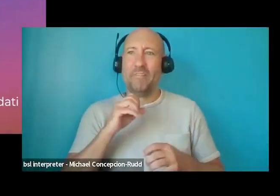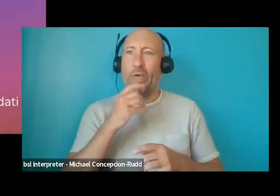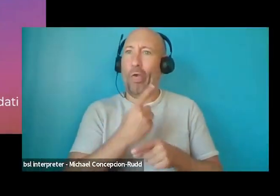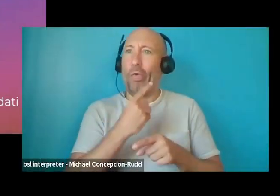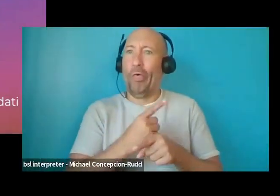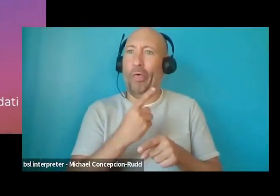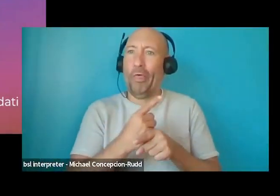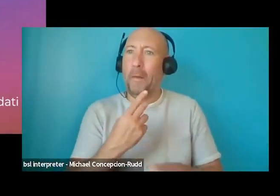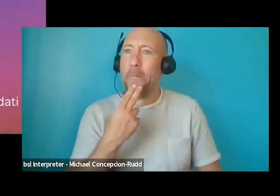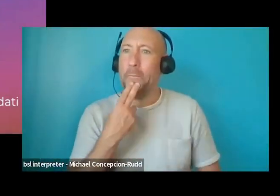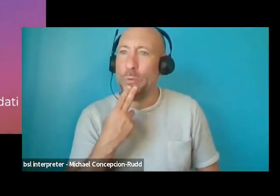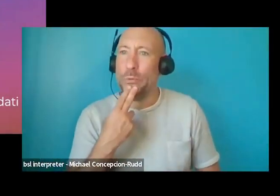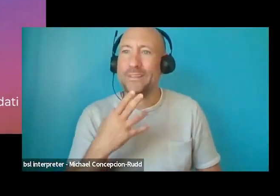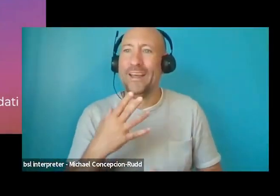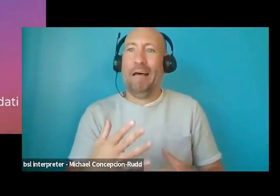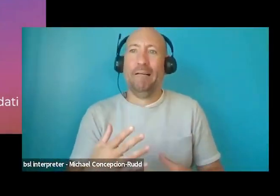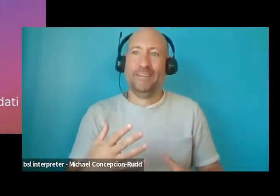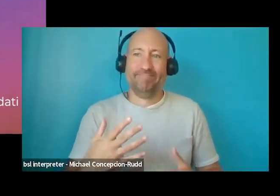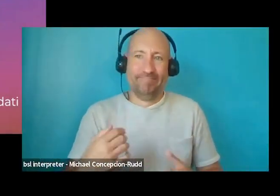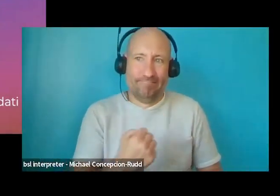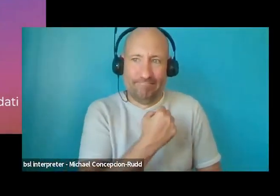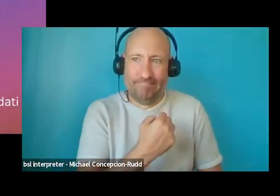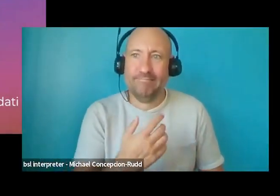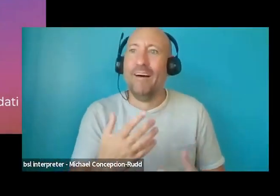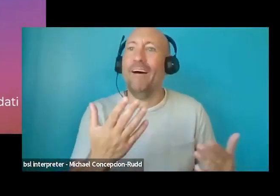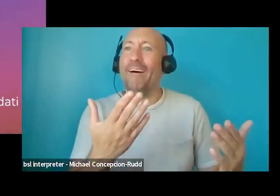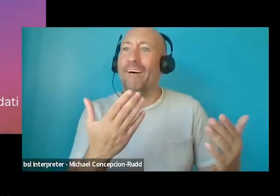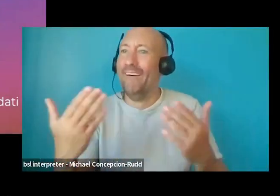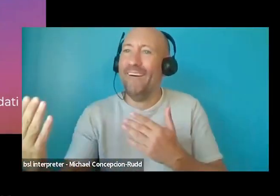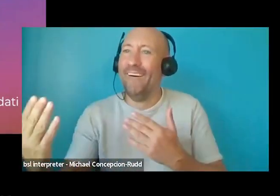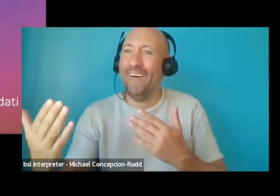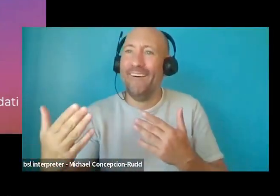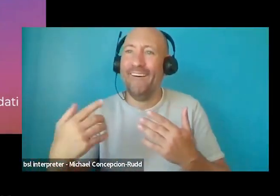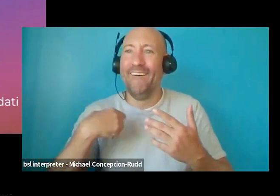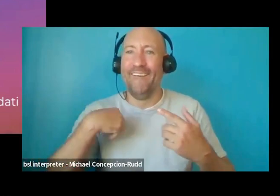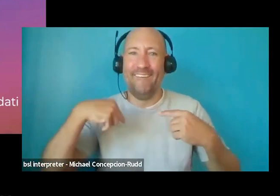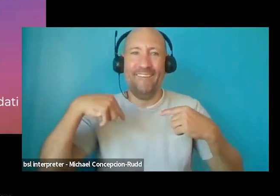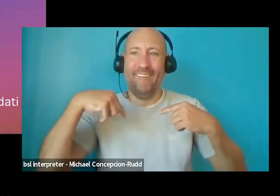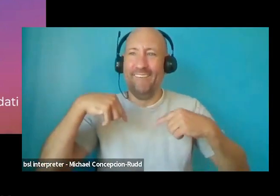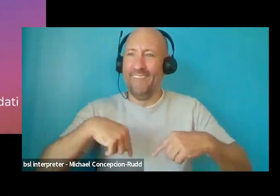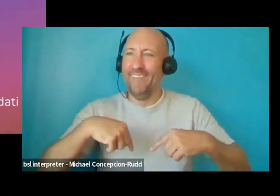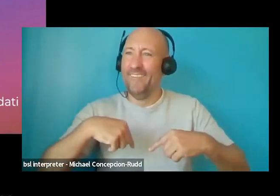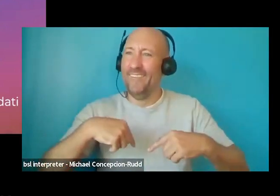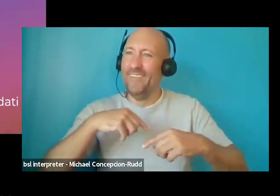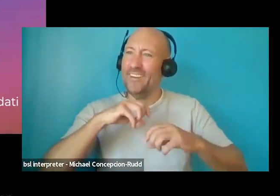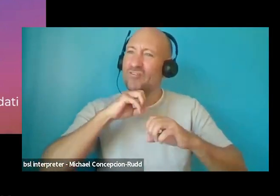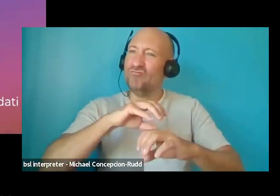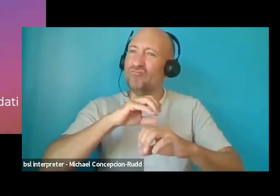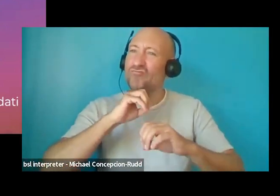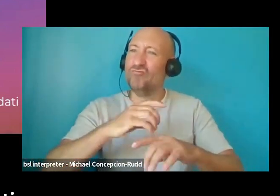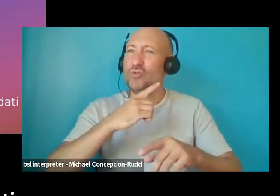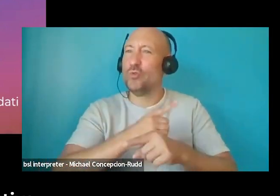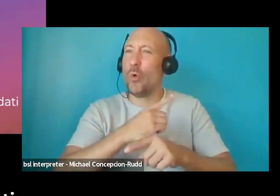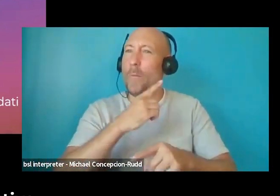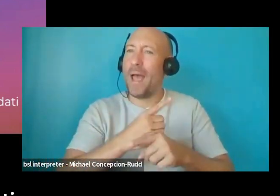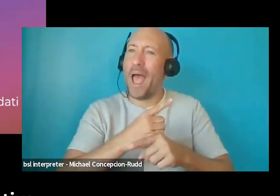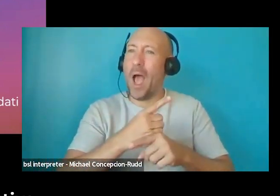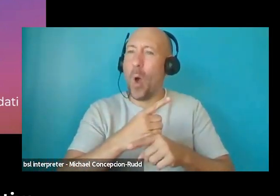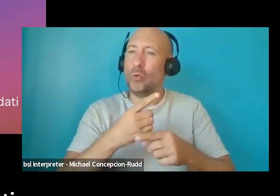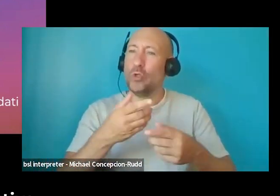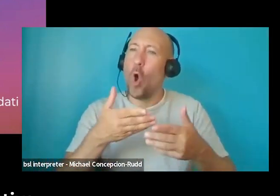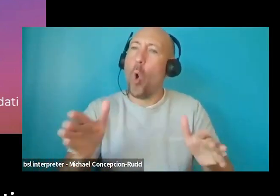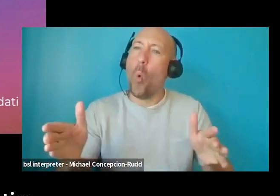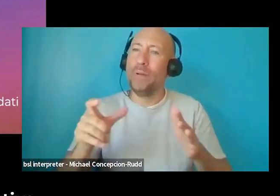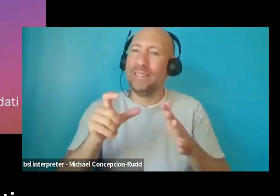And hello, everyone, and welcome to this information webinar for Open Dialogo Artist Residency. My name is